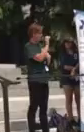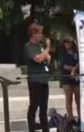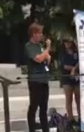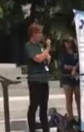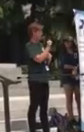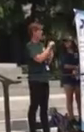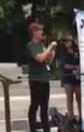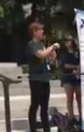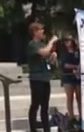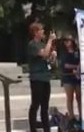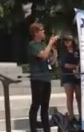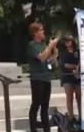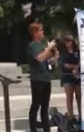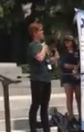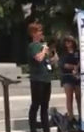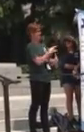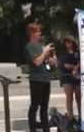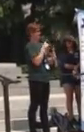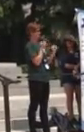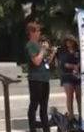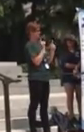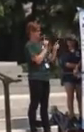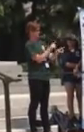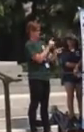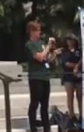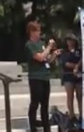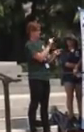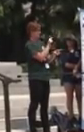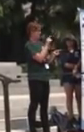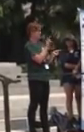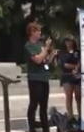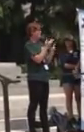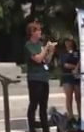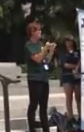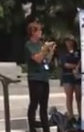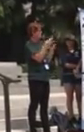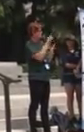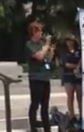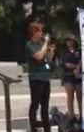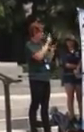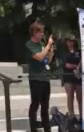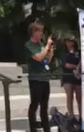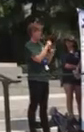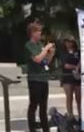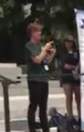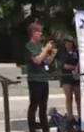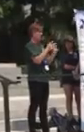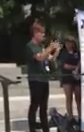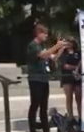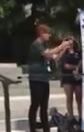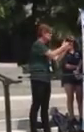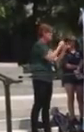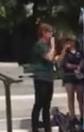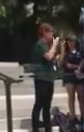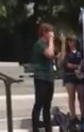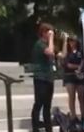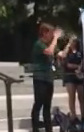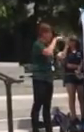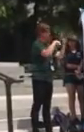liked about YLF was the resource fair. I got some good information about disability